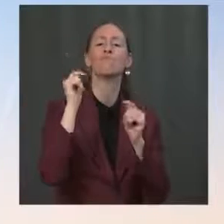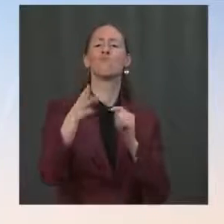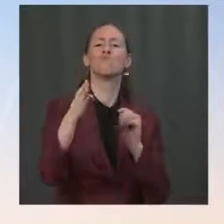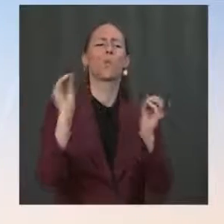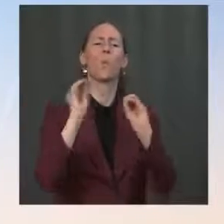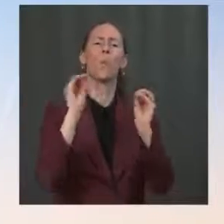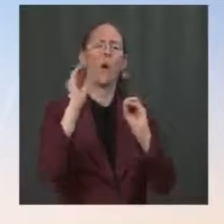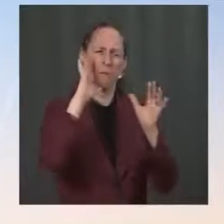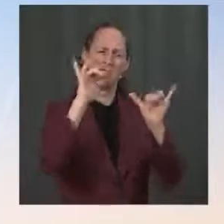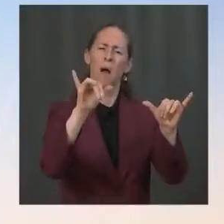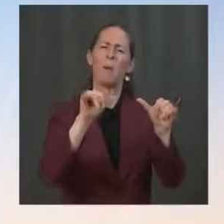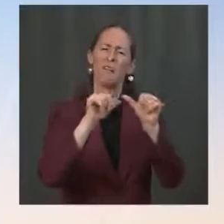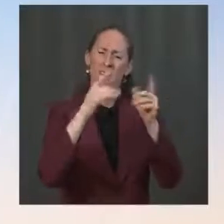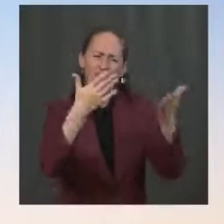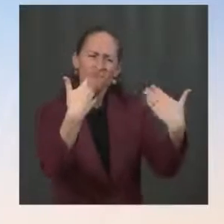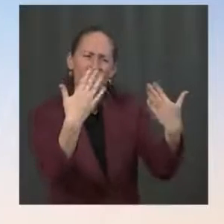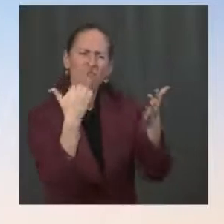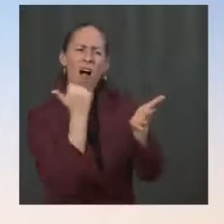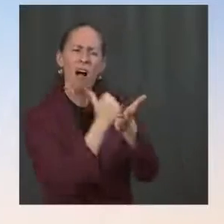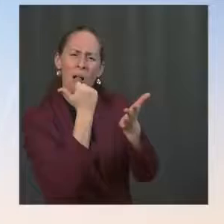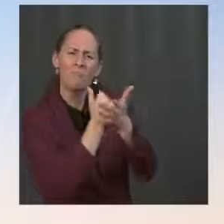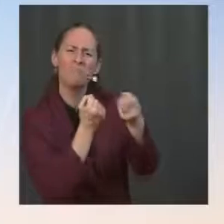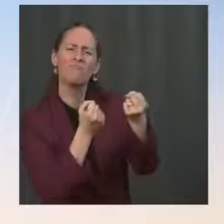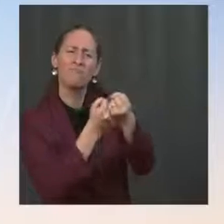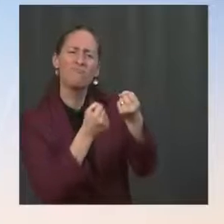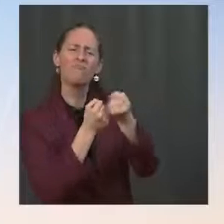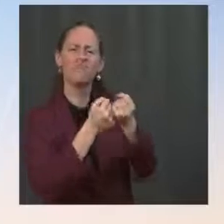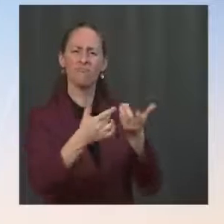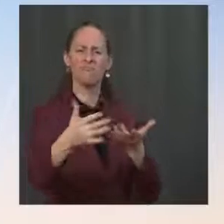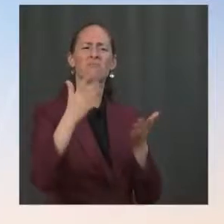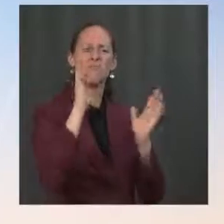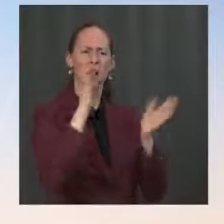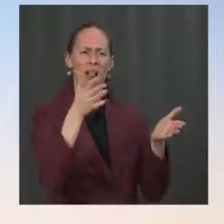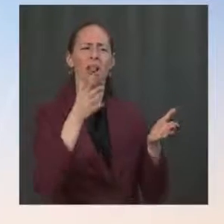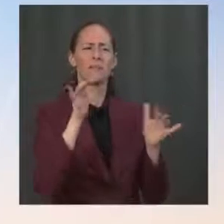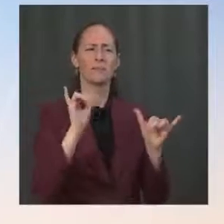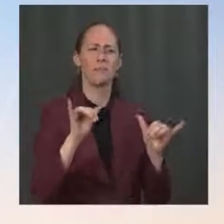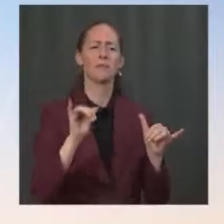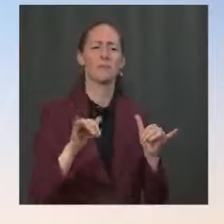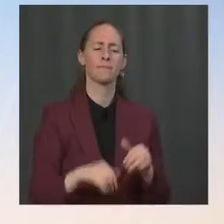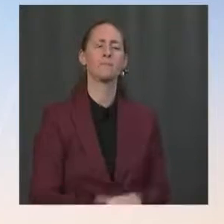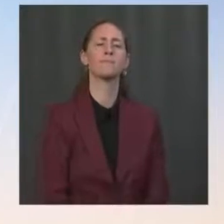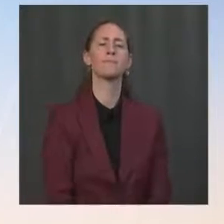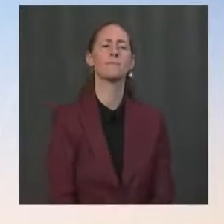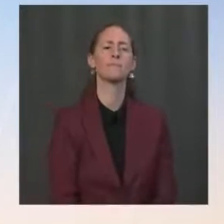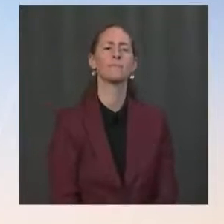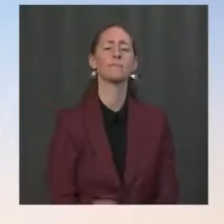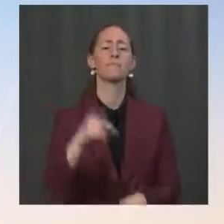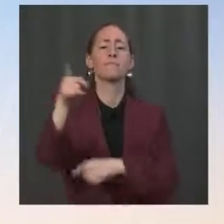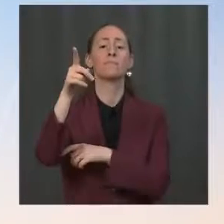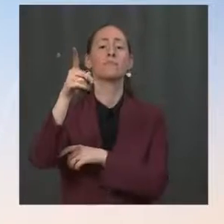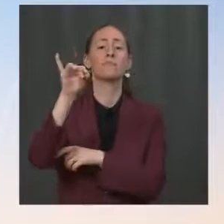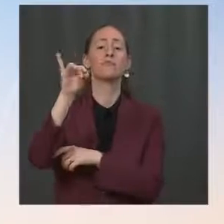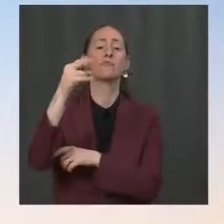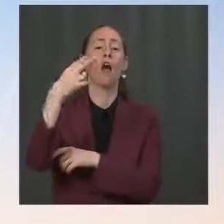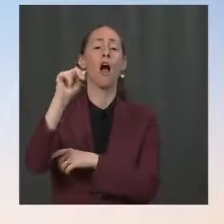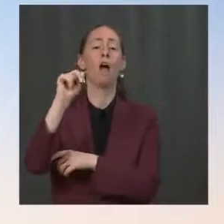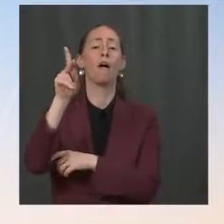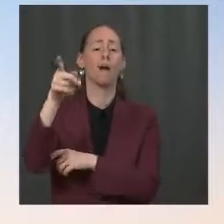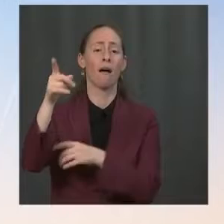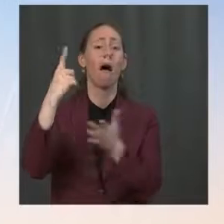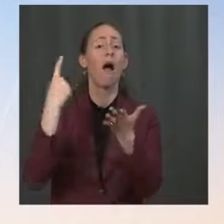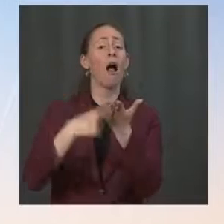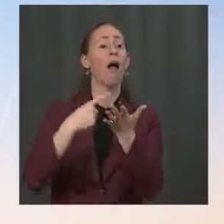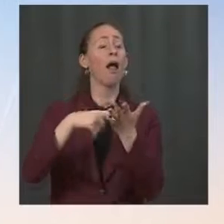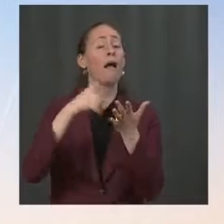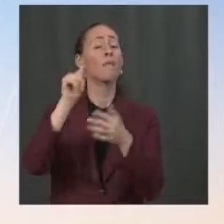getting our Afghan partners out. And I think he put out that tweet, John Kirby, as the Pentagon spokesperson, put out that tweet because there was a great deal of reporting that